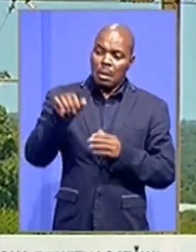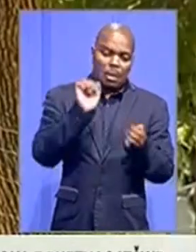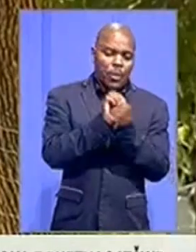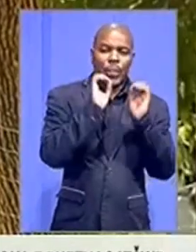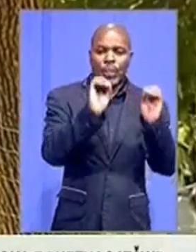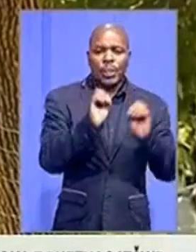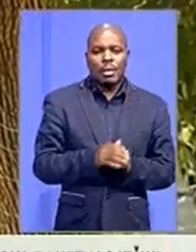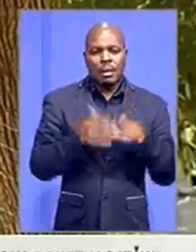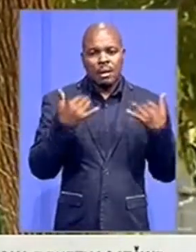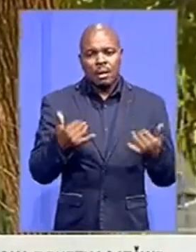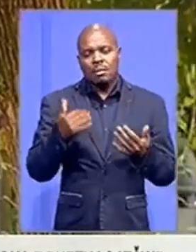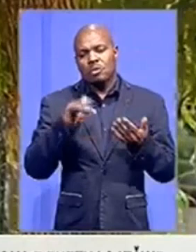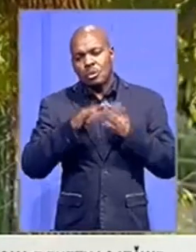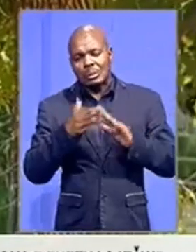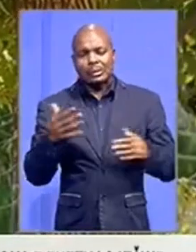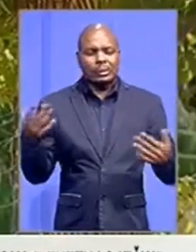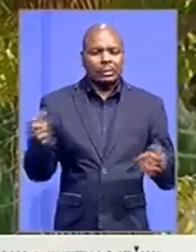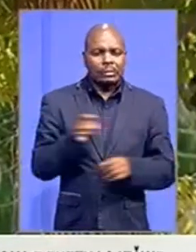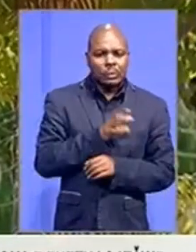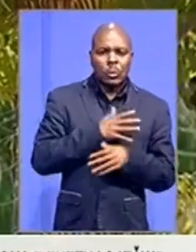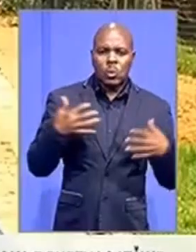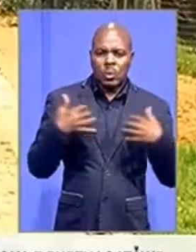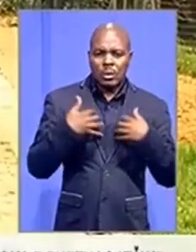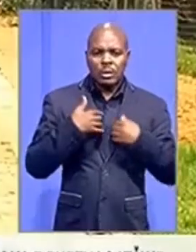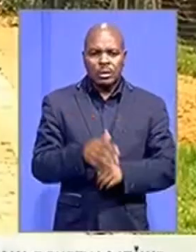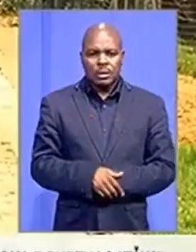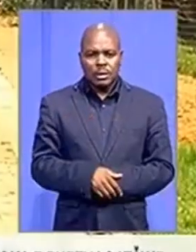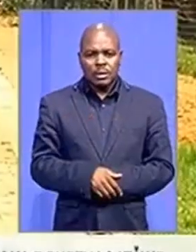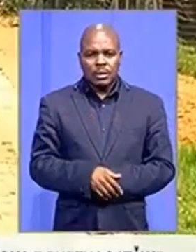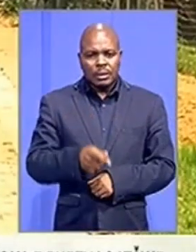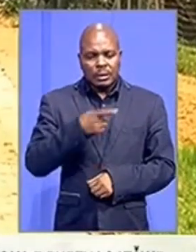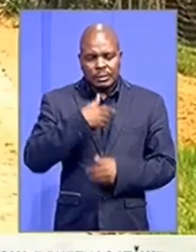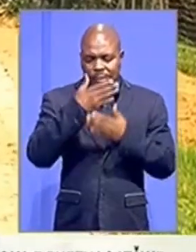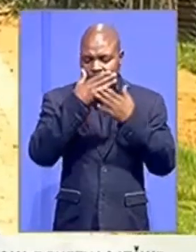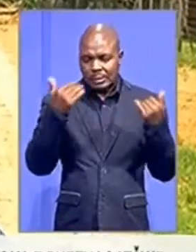bjale batodi ba phela ka letsolo la mmutla ga re tse re dire